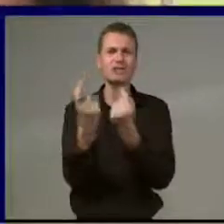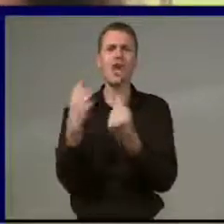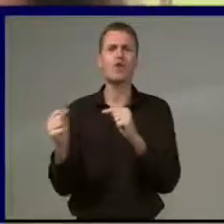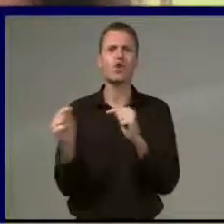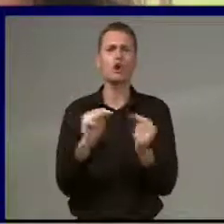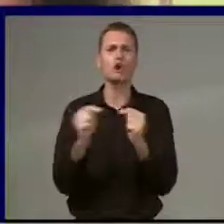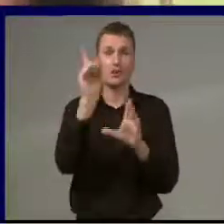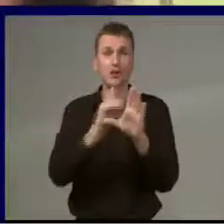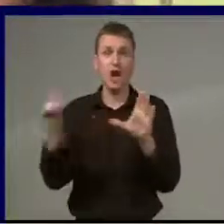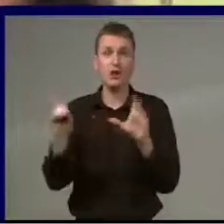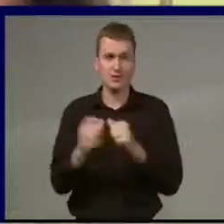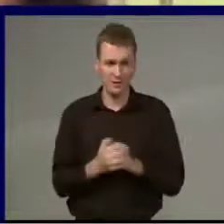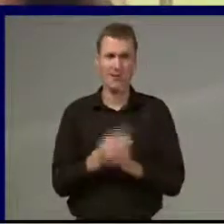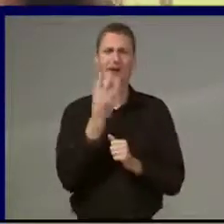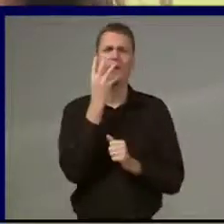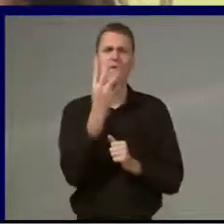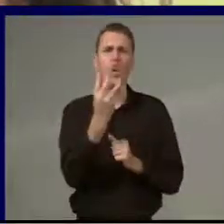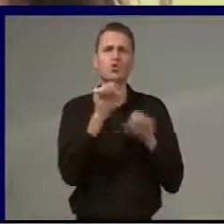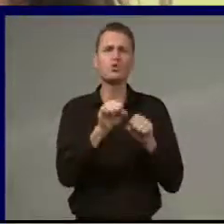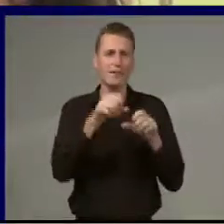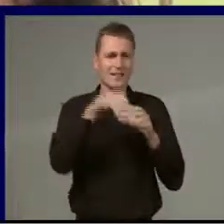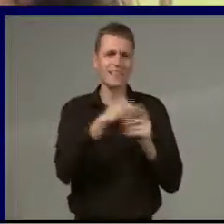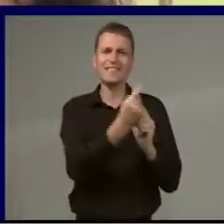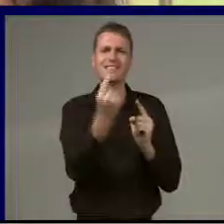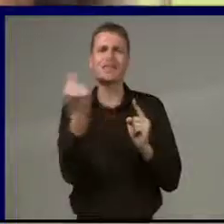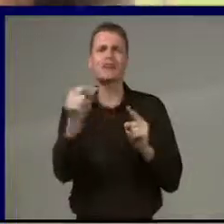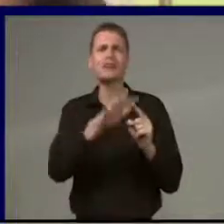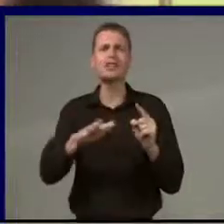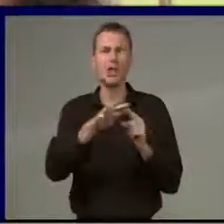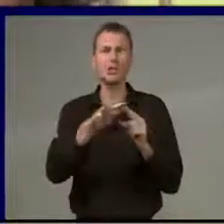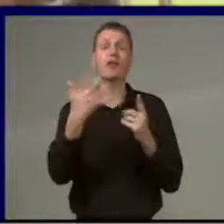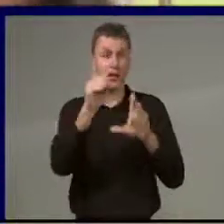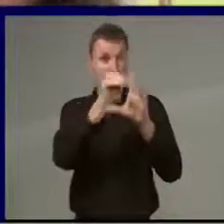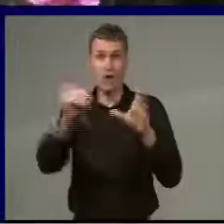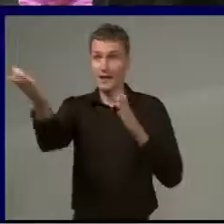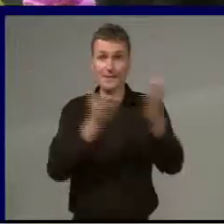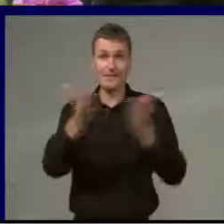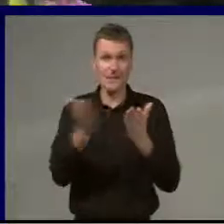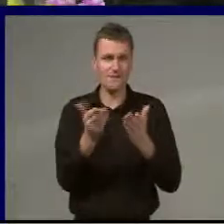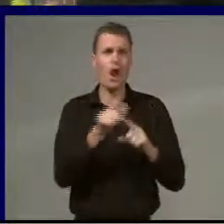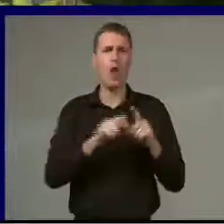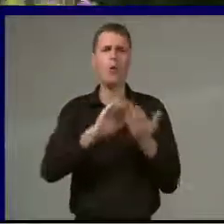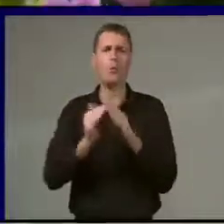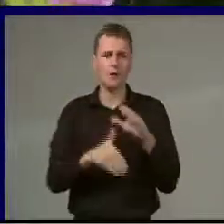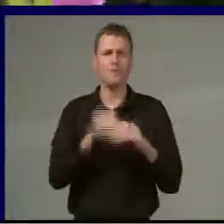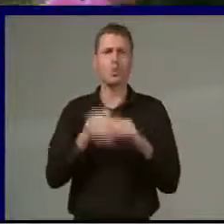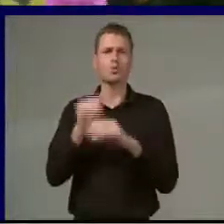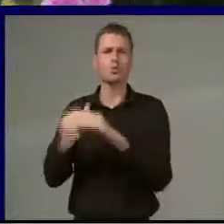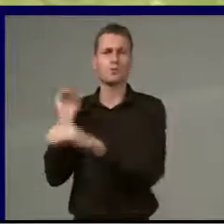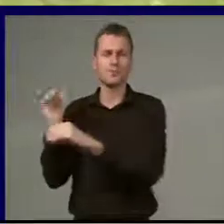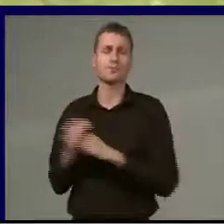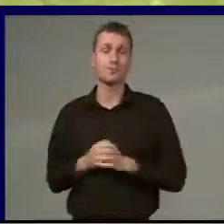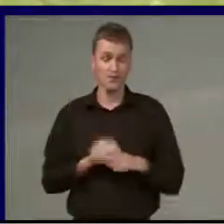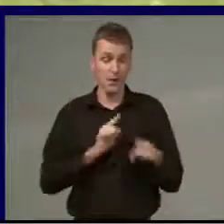per region, and they designed and then were voted on by the local communities about what their favourite design was. Most of the plants and materials